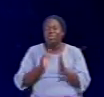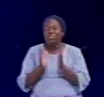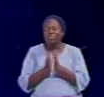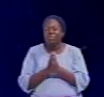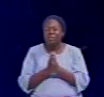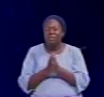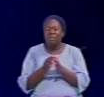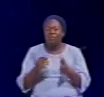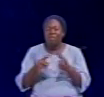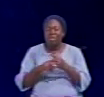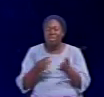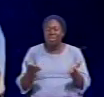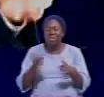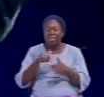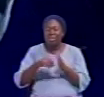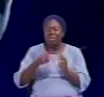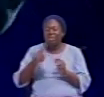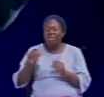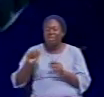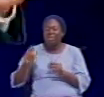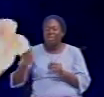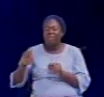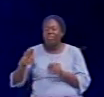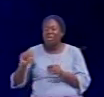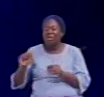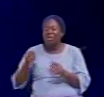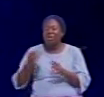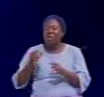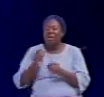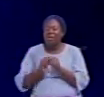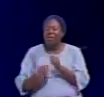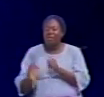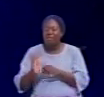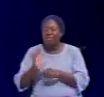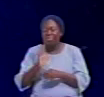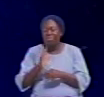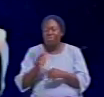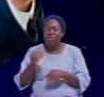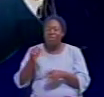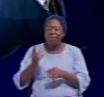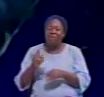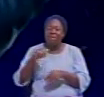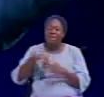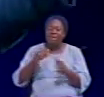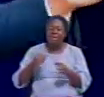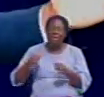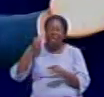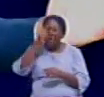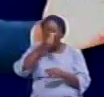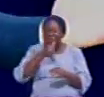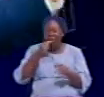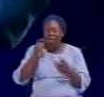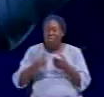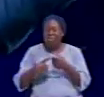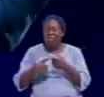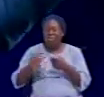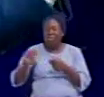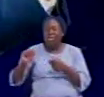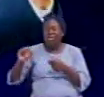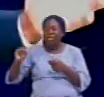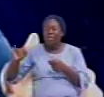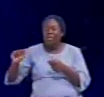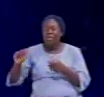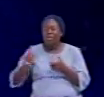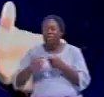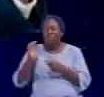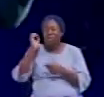here in Zambia, O Lord, to all over Africa, to Asia, to the Americas, to Europe, oh